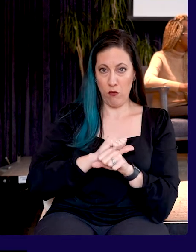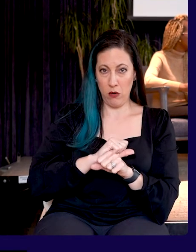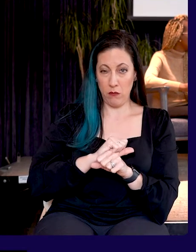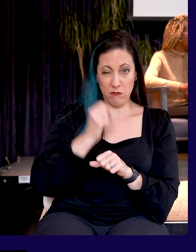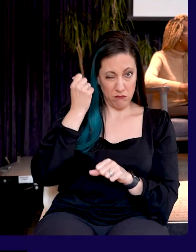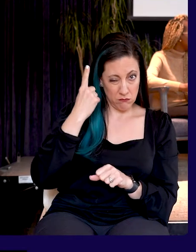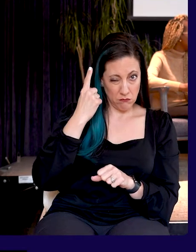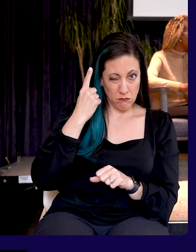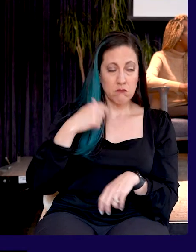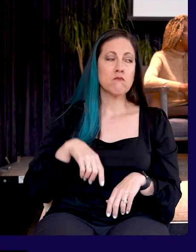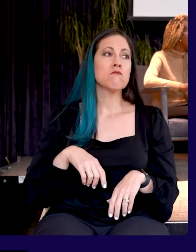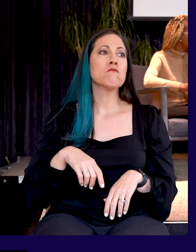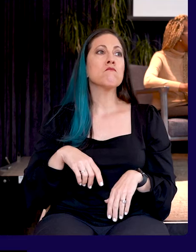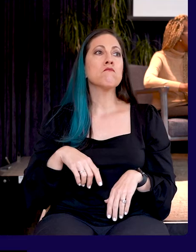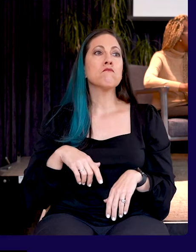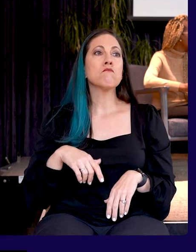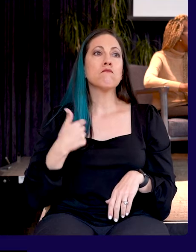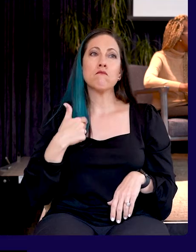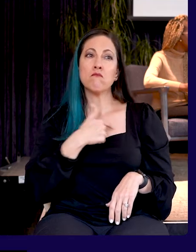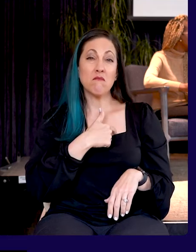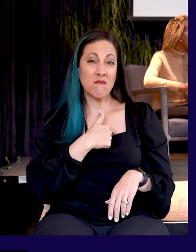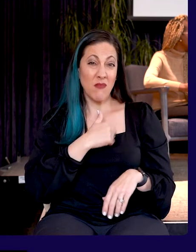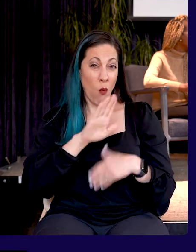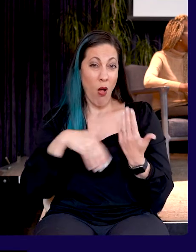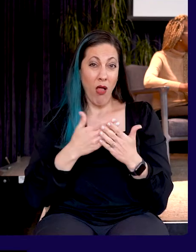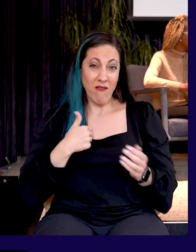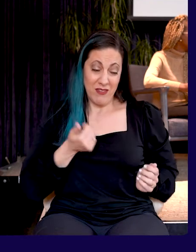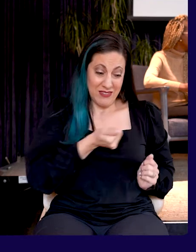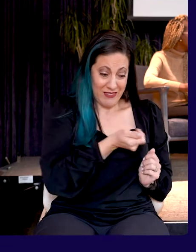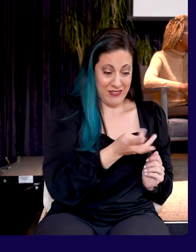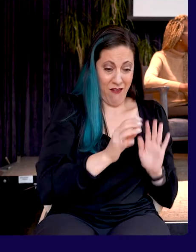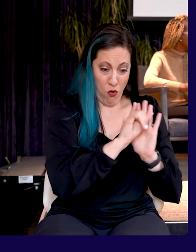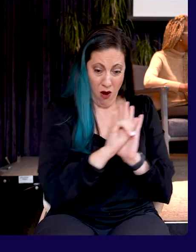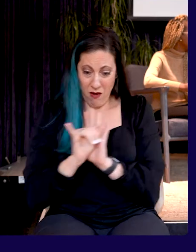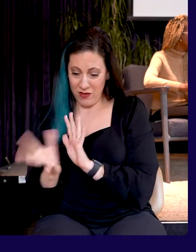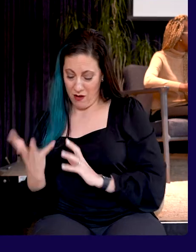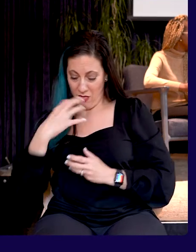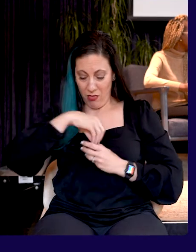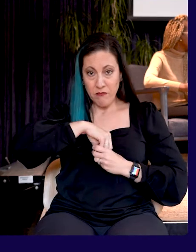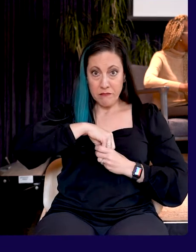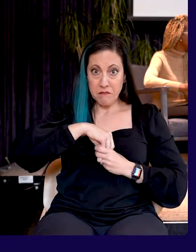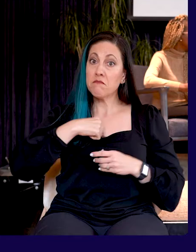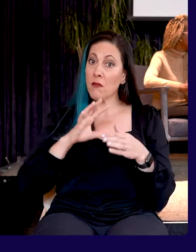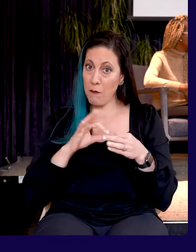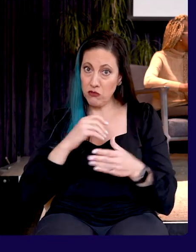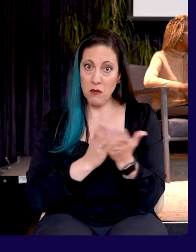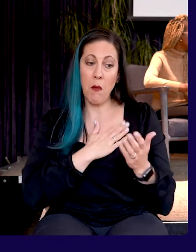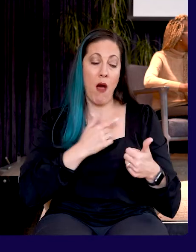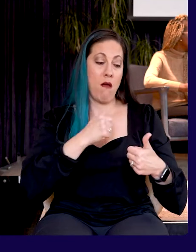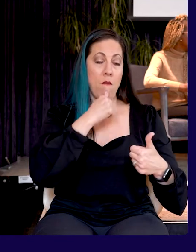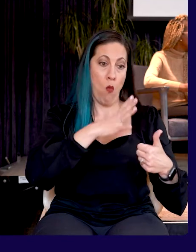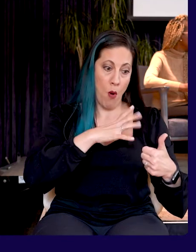all have a multitude of identities. I mentioned some of mine in being a woman. I'm